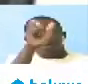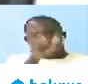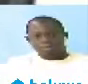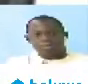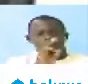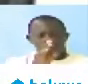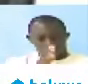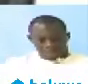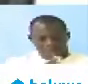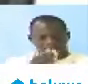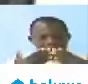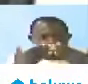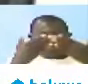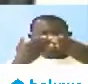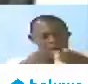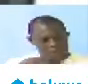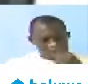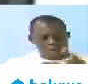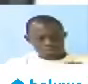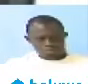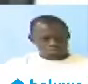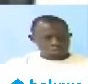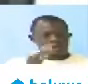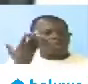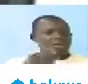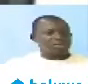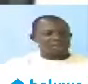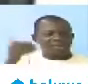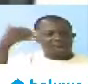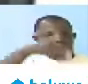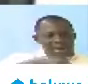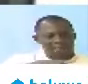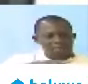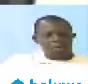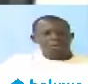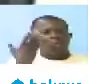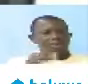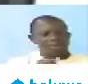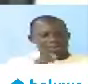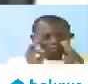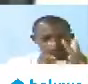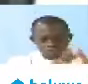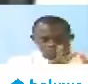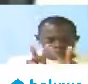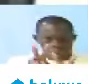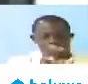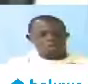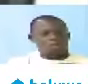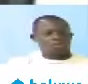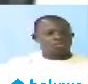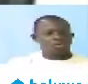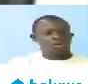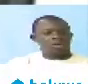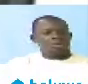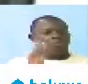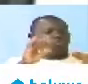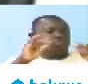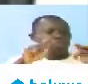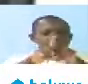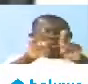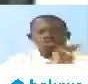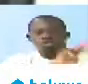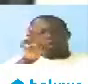who was giving our information, Buran Arano, when he came, Buran Jero, when he saw us, at any moment they are from. He didn't